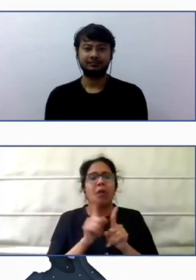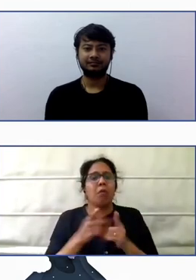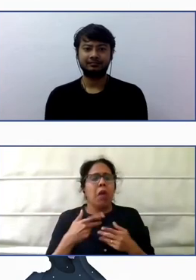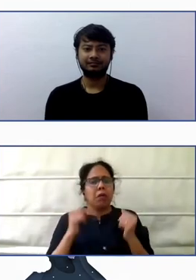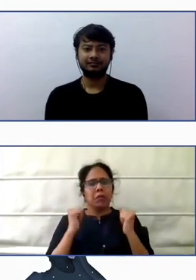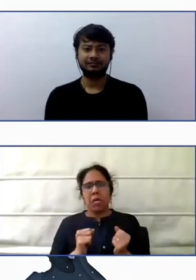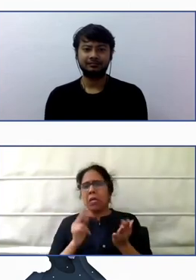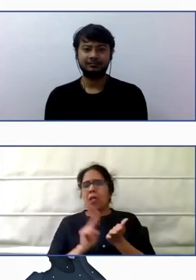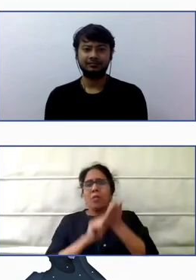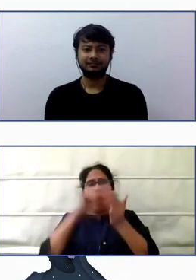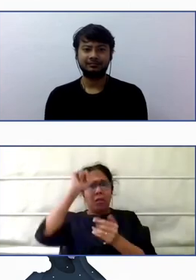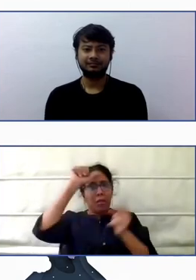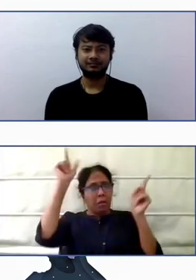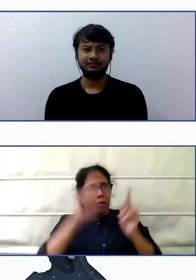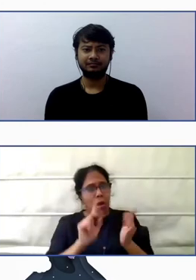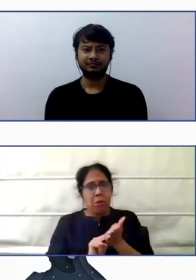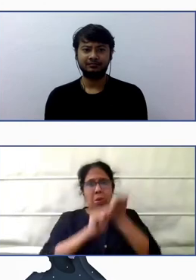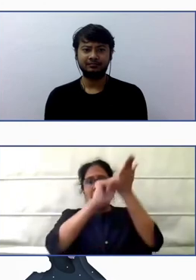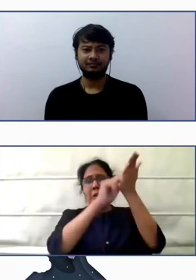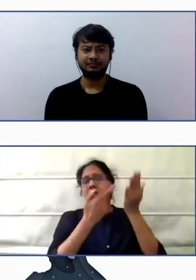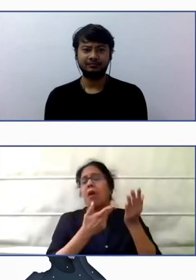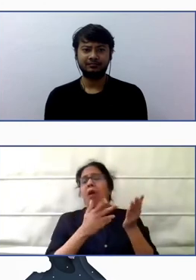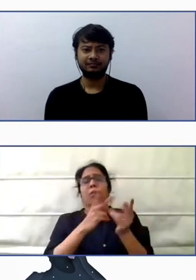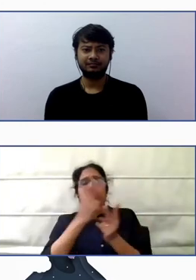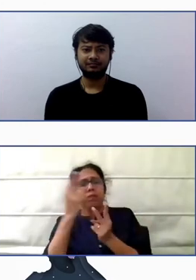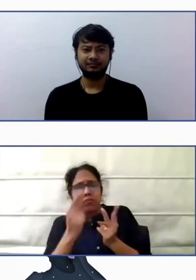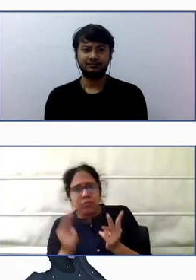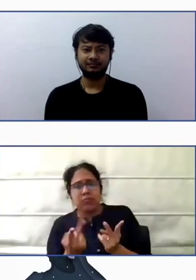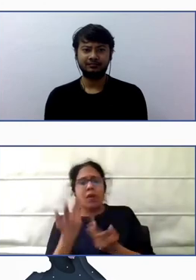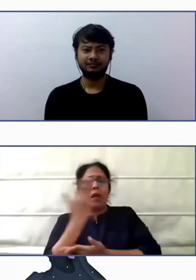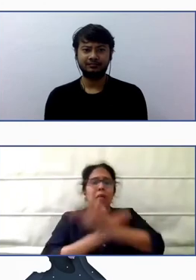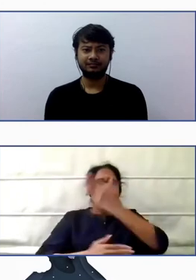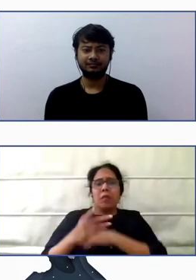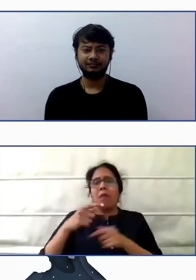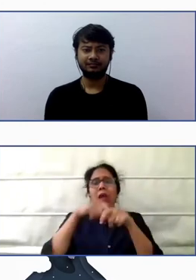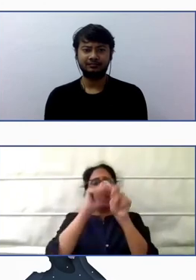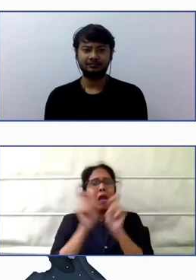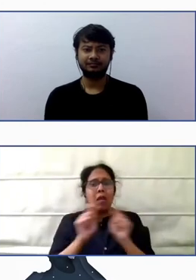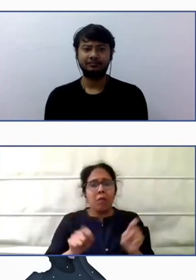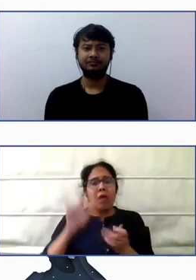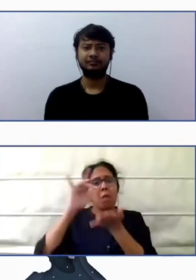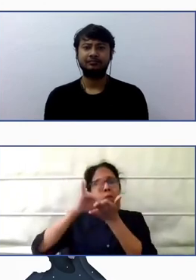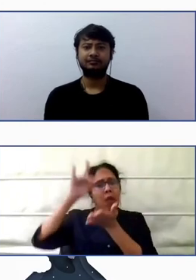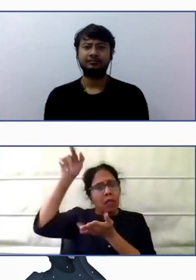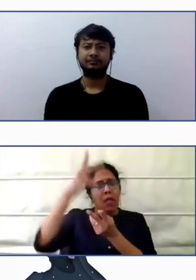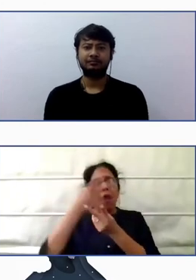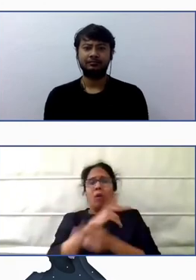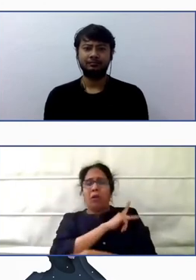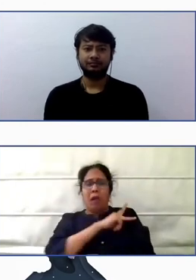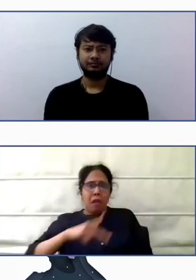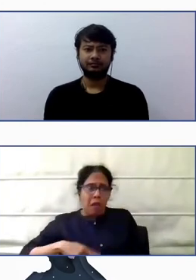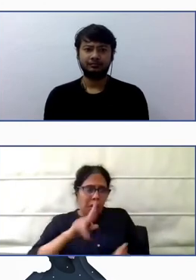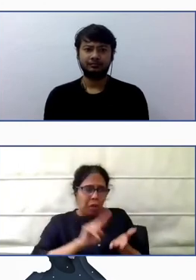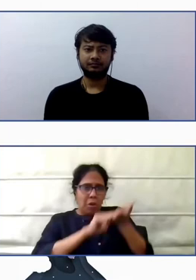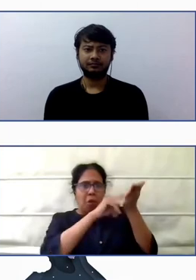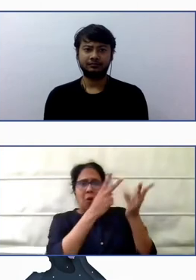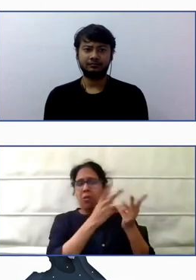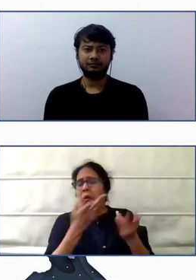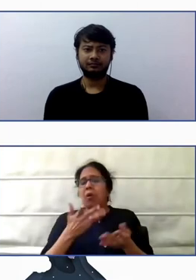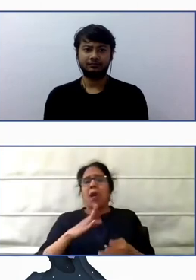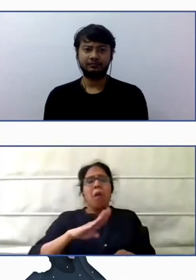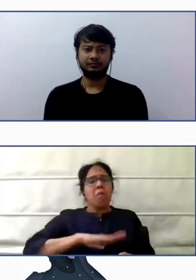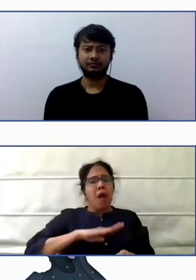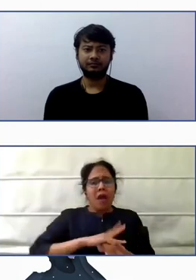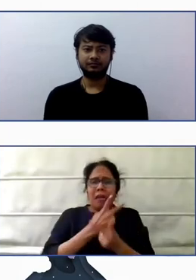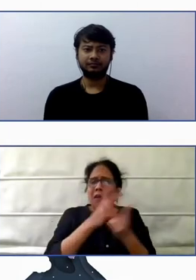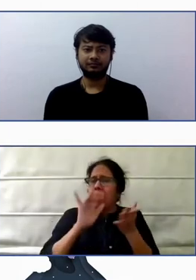working with artists with disability in Kashmir as well as in North Karnataka, right? In Maharashtra. So